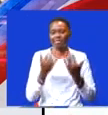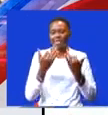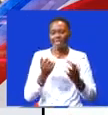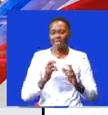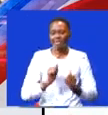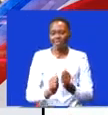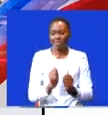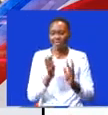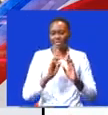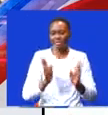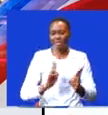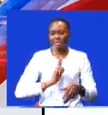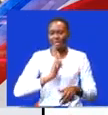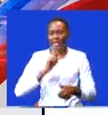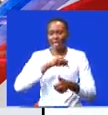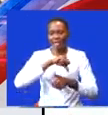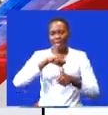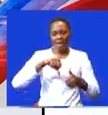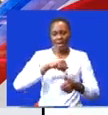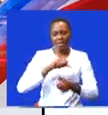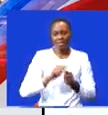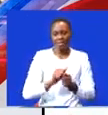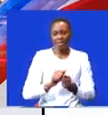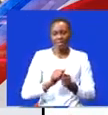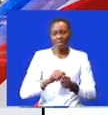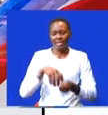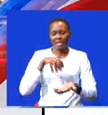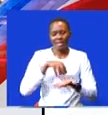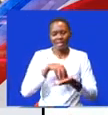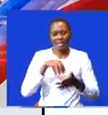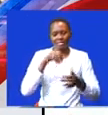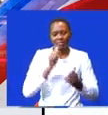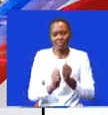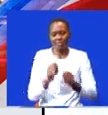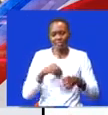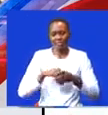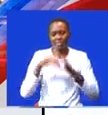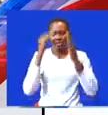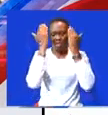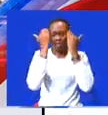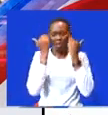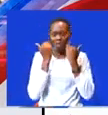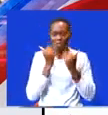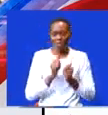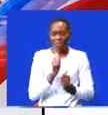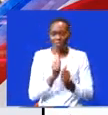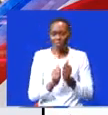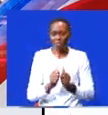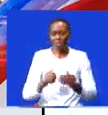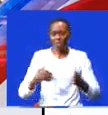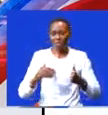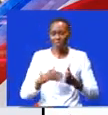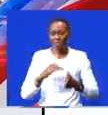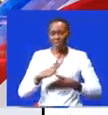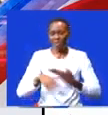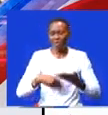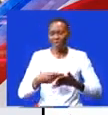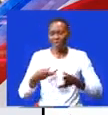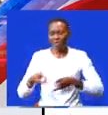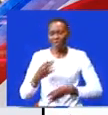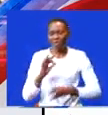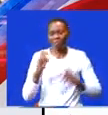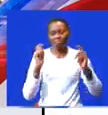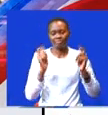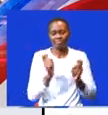Mawiko ni gie thuro niendi oting'o mano motende koda ng'eto noendo mar doho mamalo makoro ni to loro yorogeko mago mag